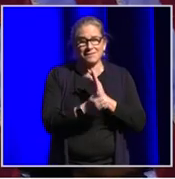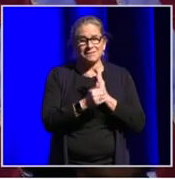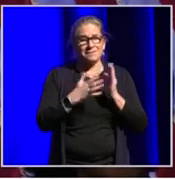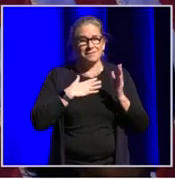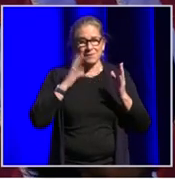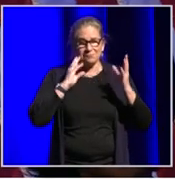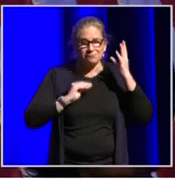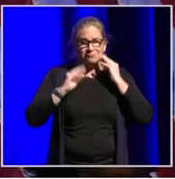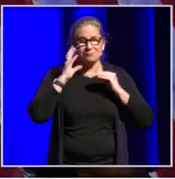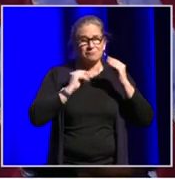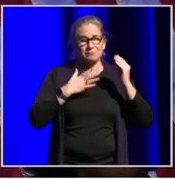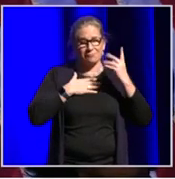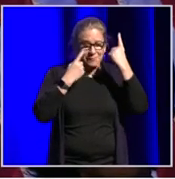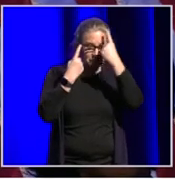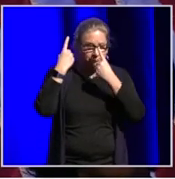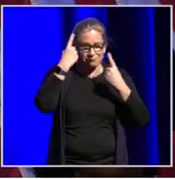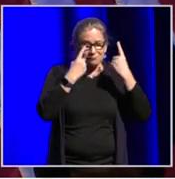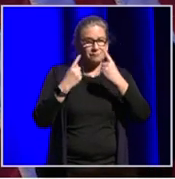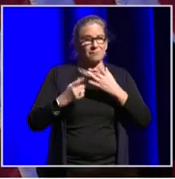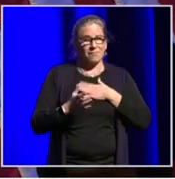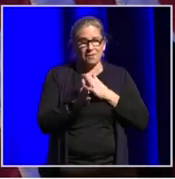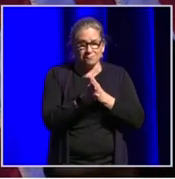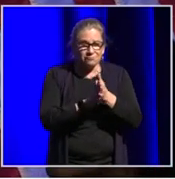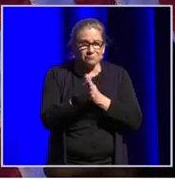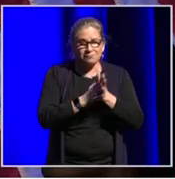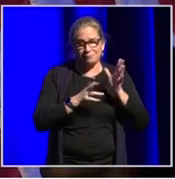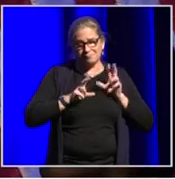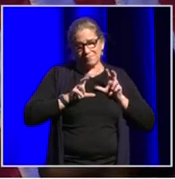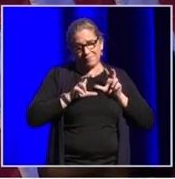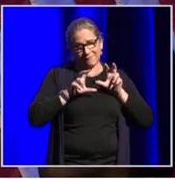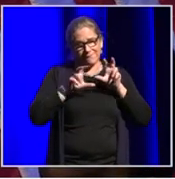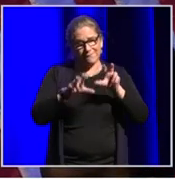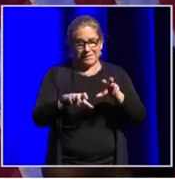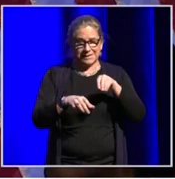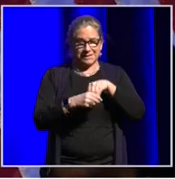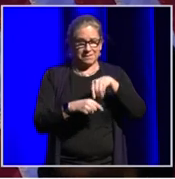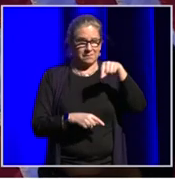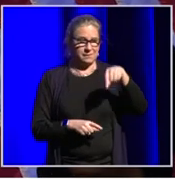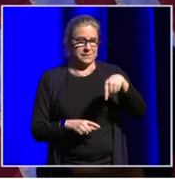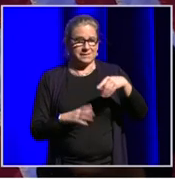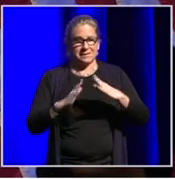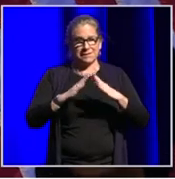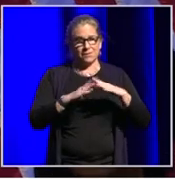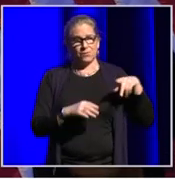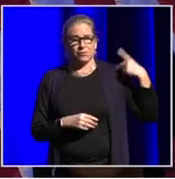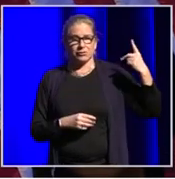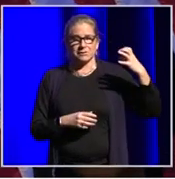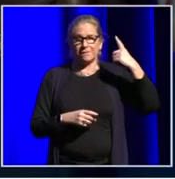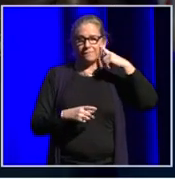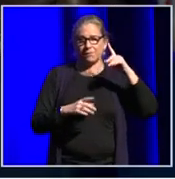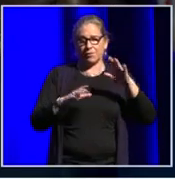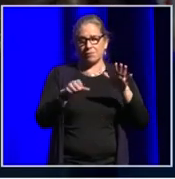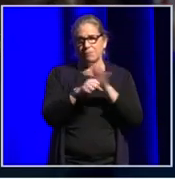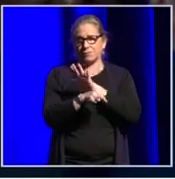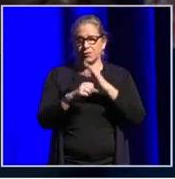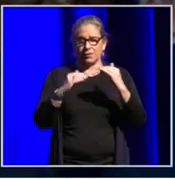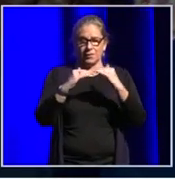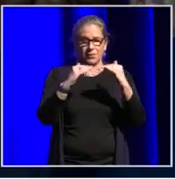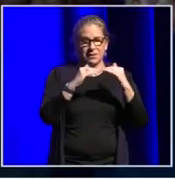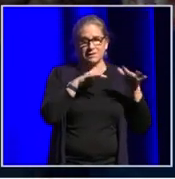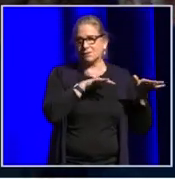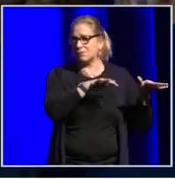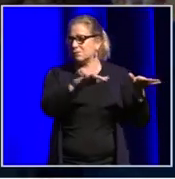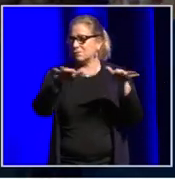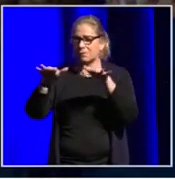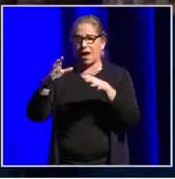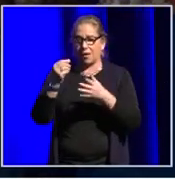others to make the city a more just, prosperous, green place and a great place to